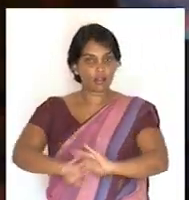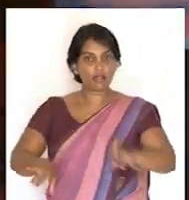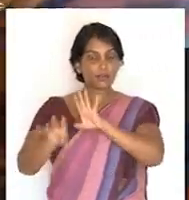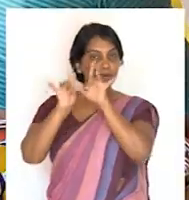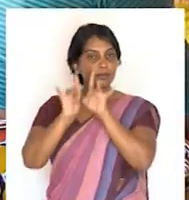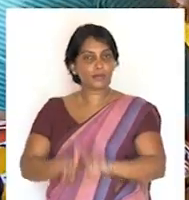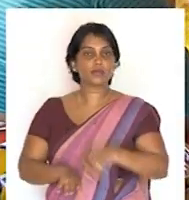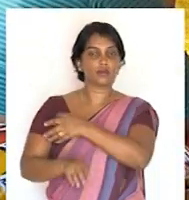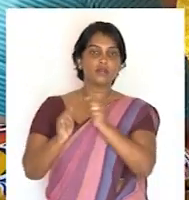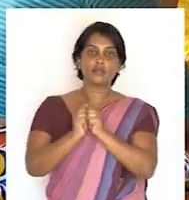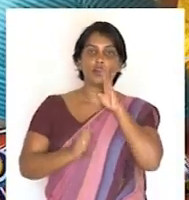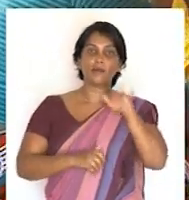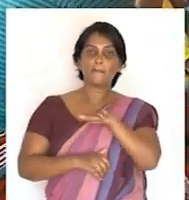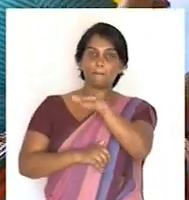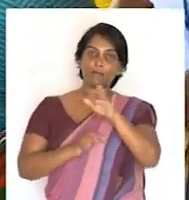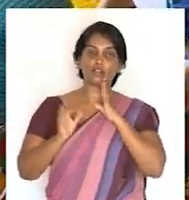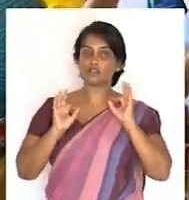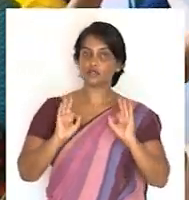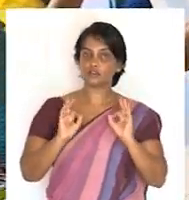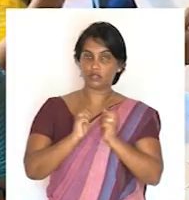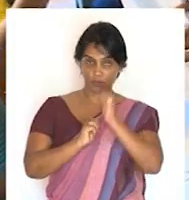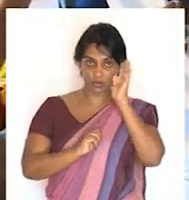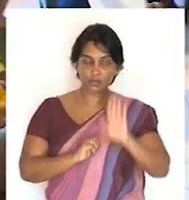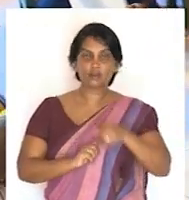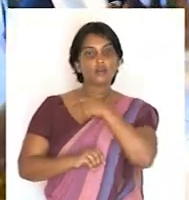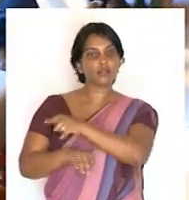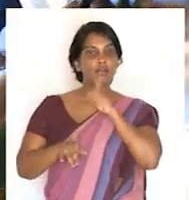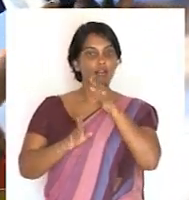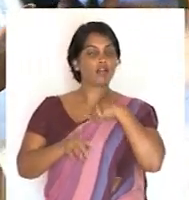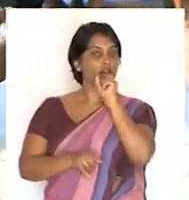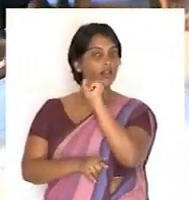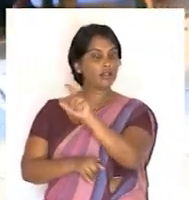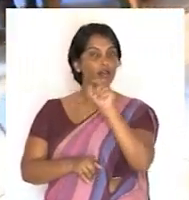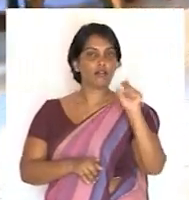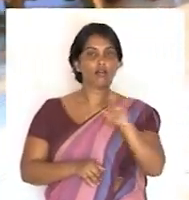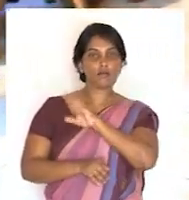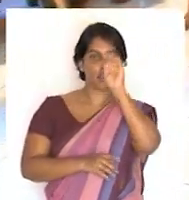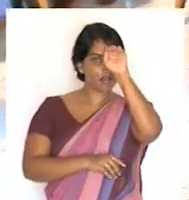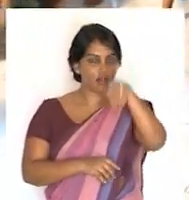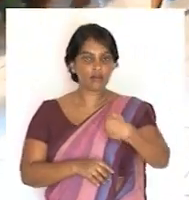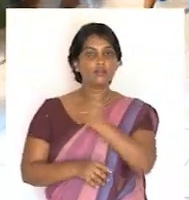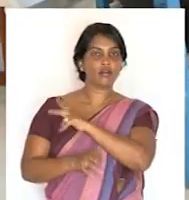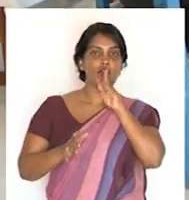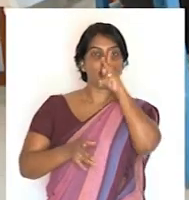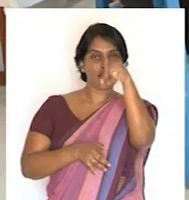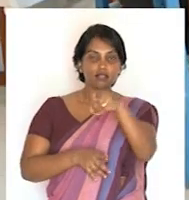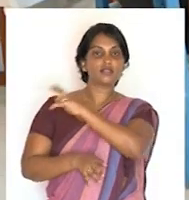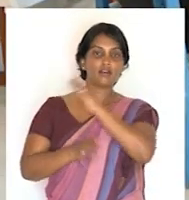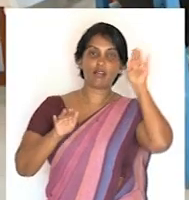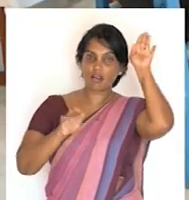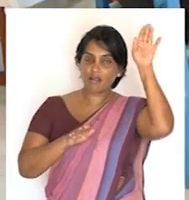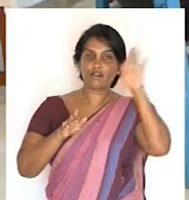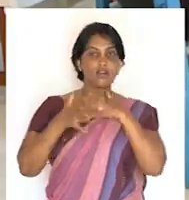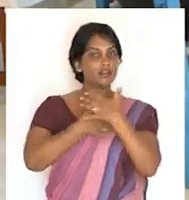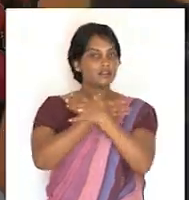Long-term goals and short-term goals are set for these children at first, and then they are separated for each and